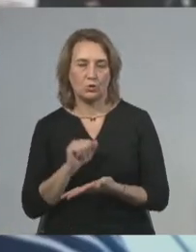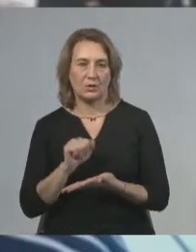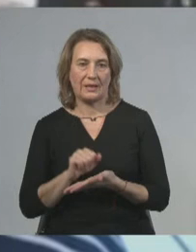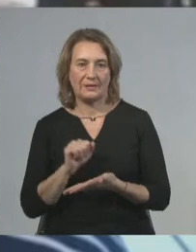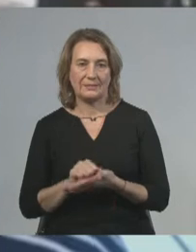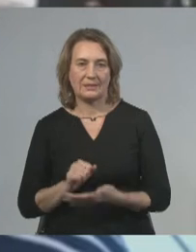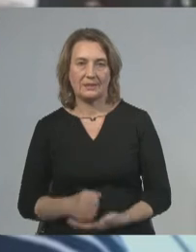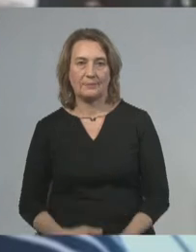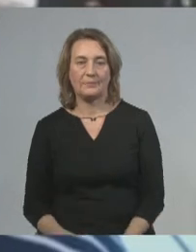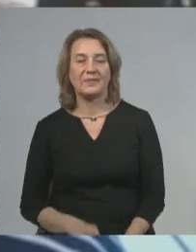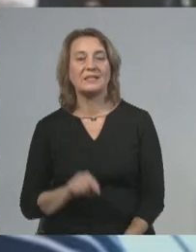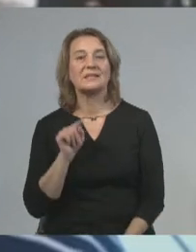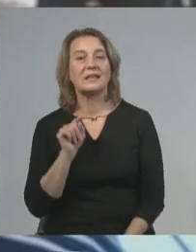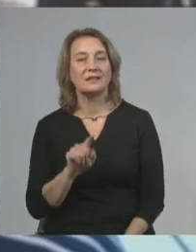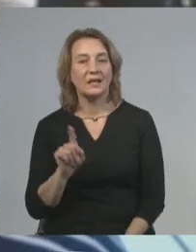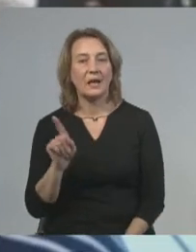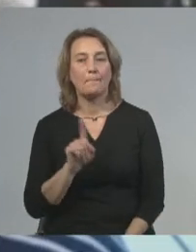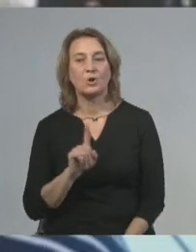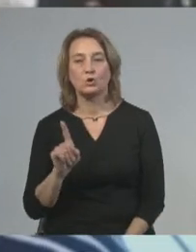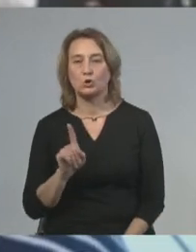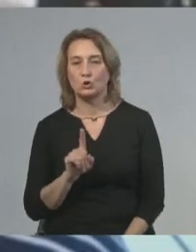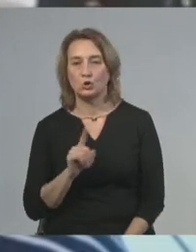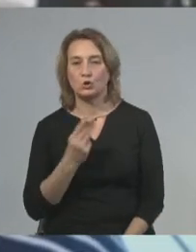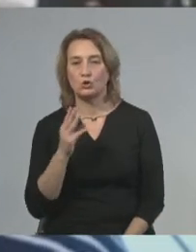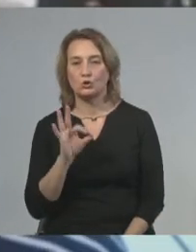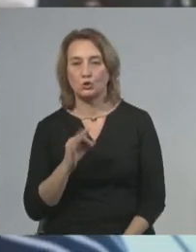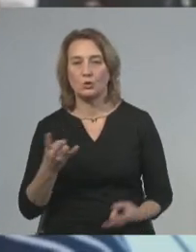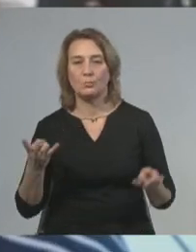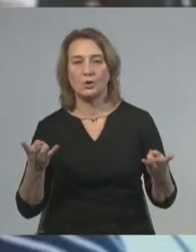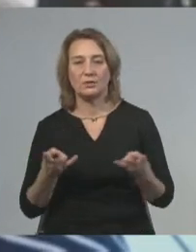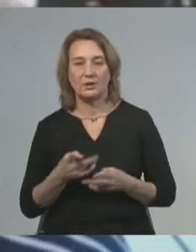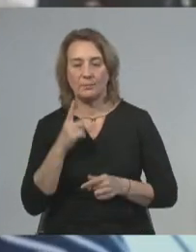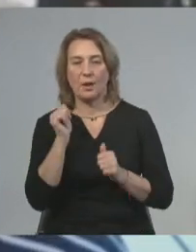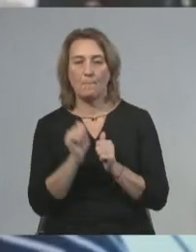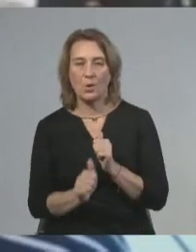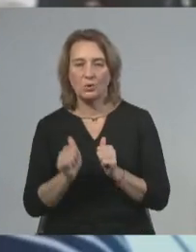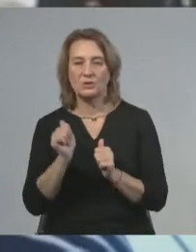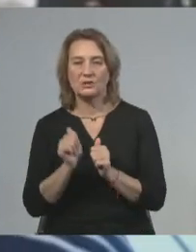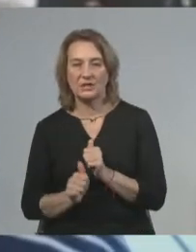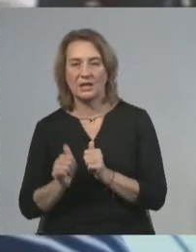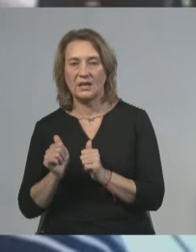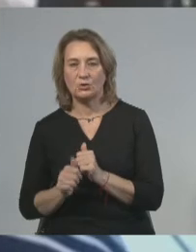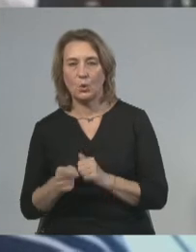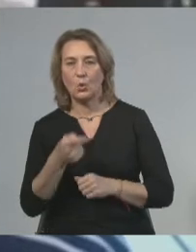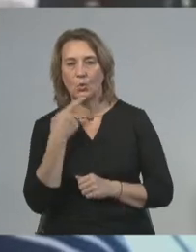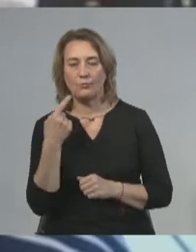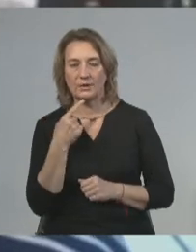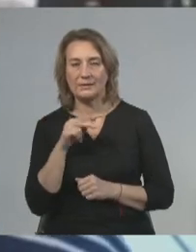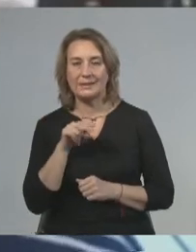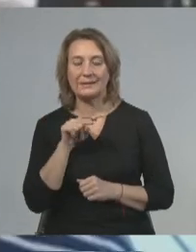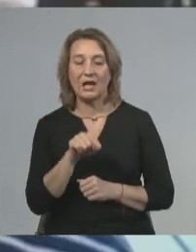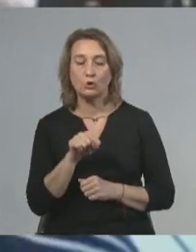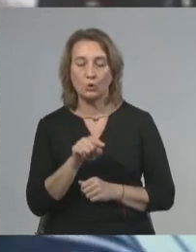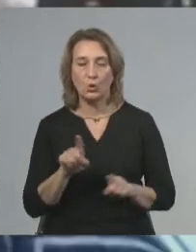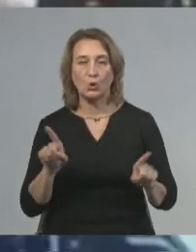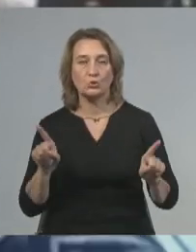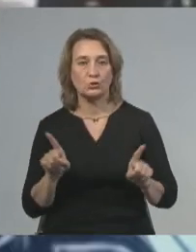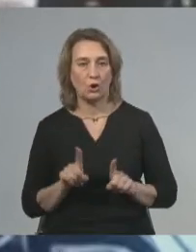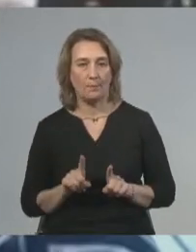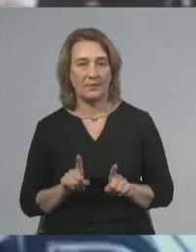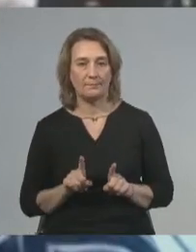something that we need to take into account because we have to clarify this picture of of uh what a woman is in a